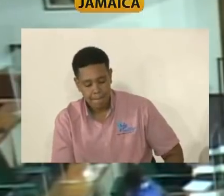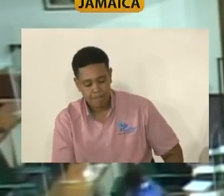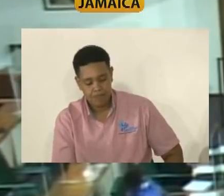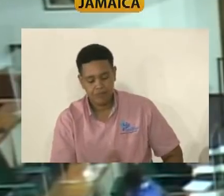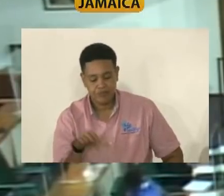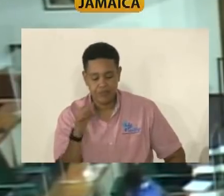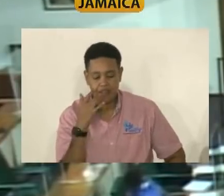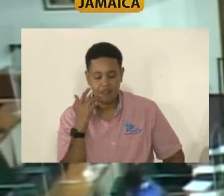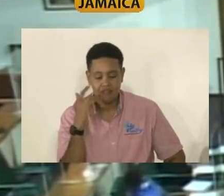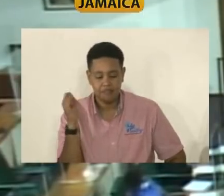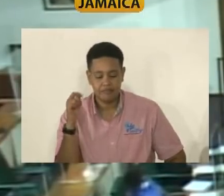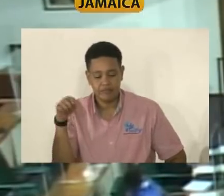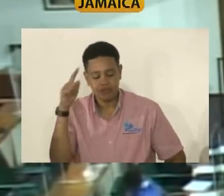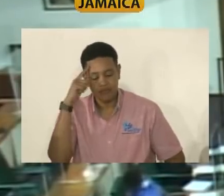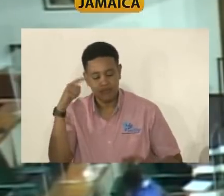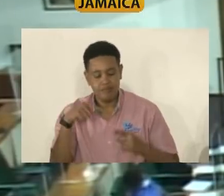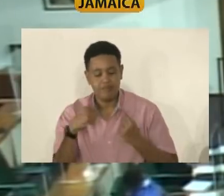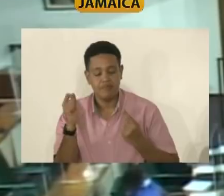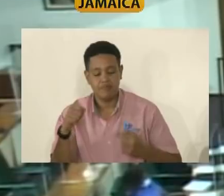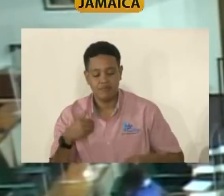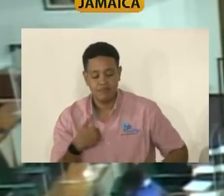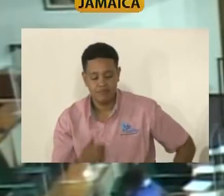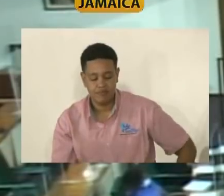favor? Against?